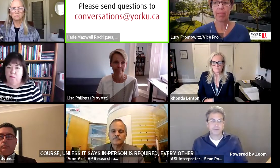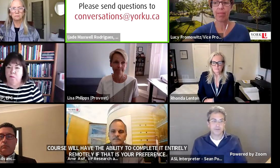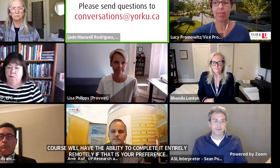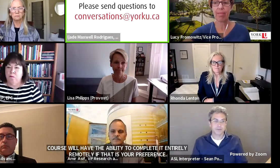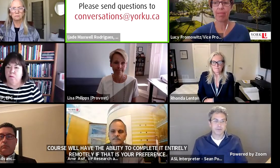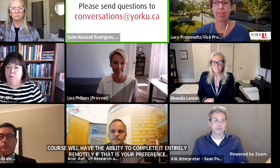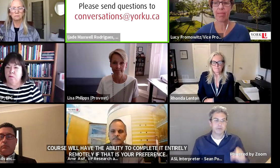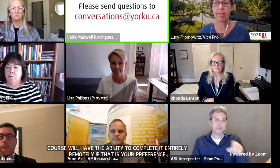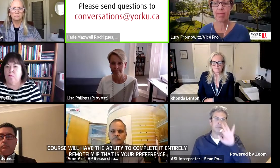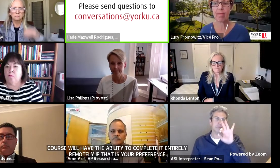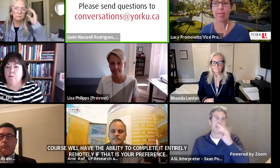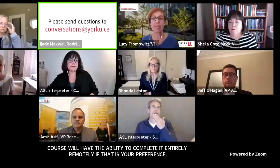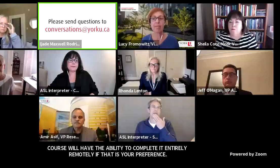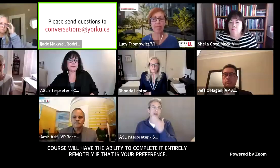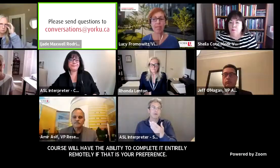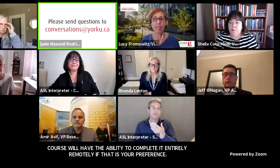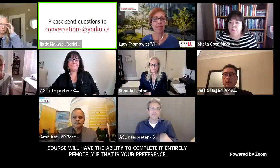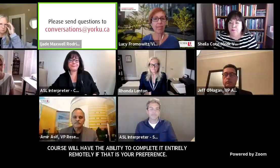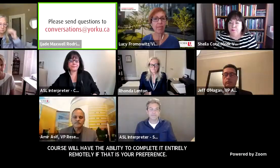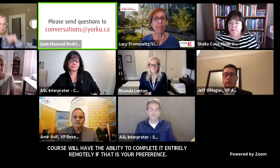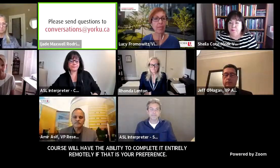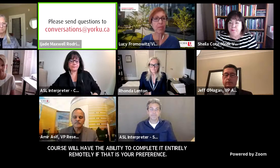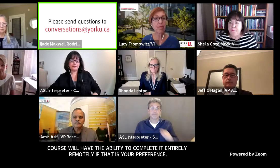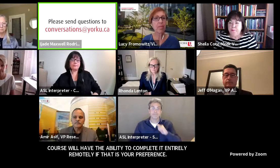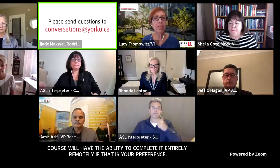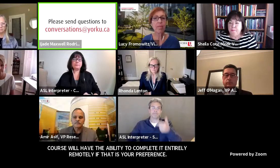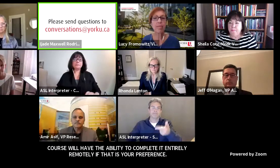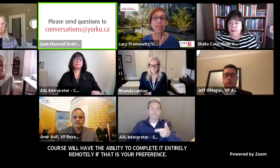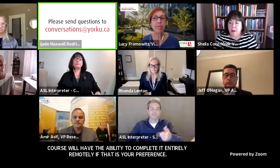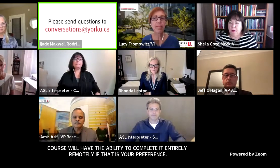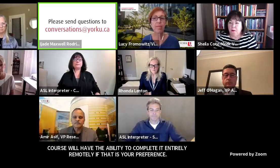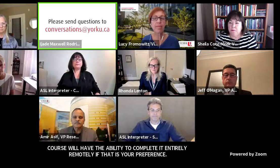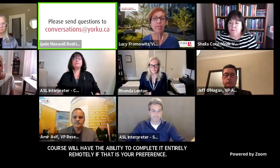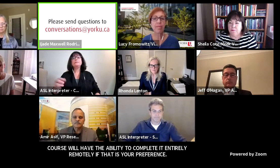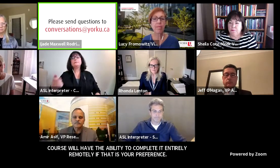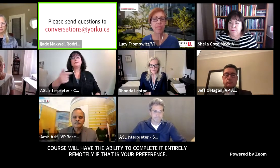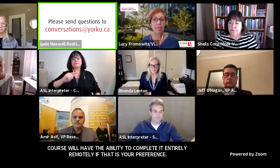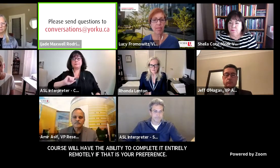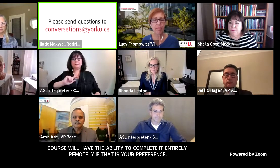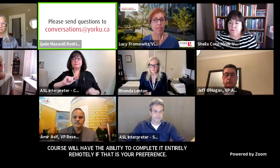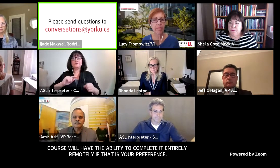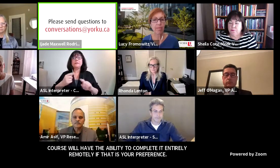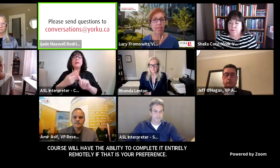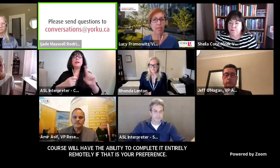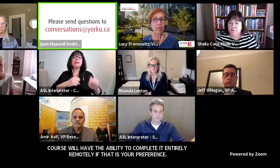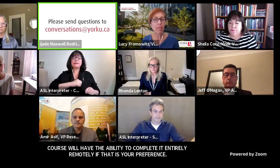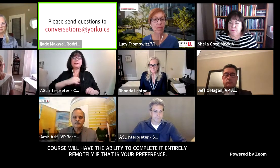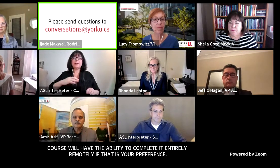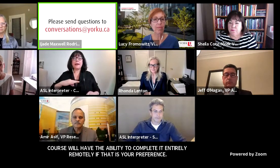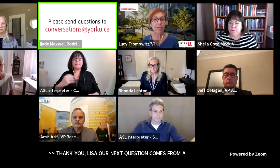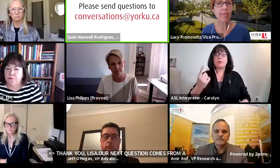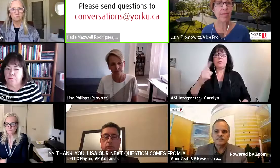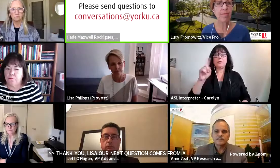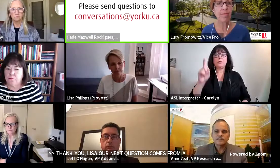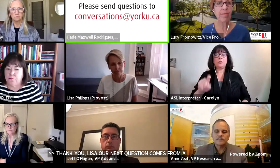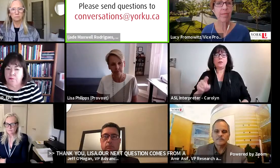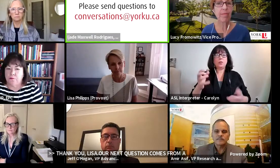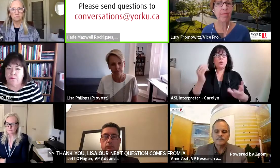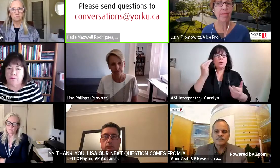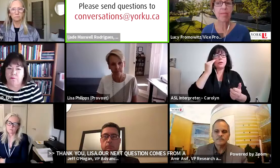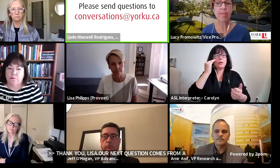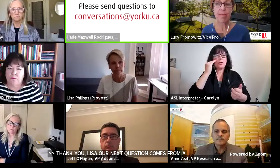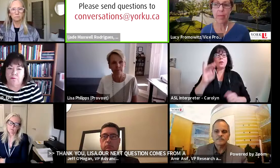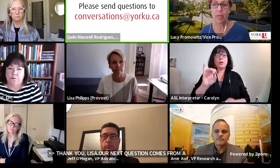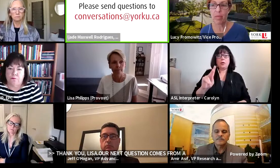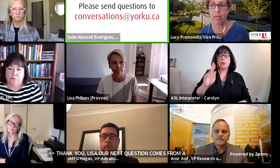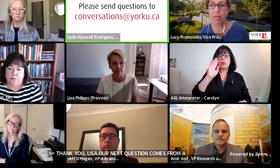Thank you, Lisa. Our next question comes from a staff member. Will the university be issuing T2200s for